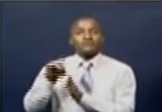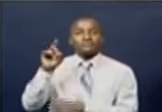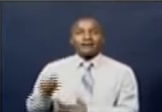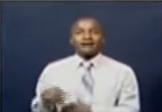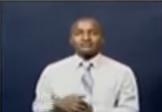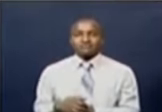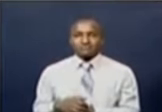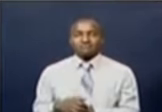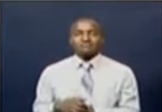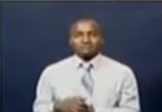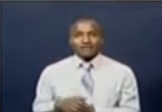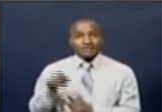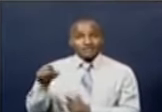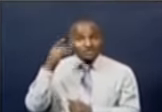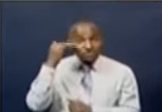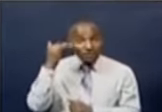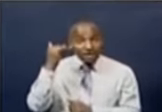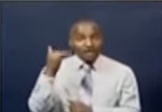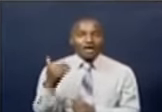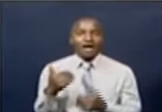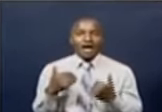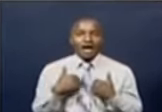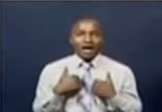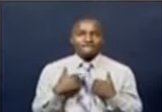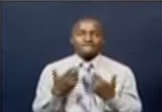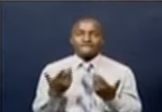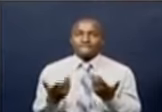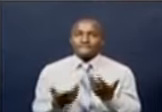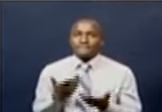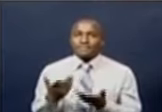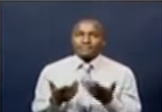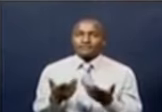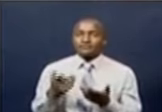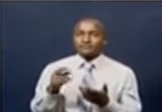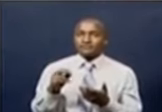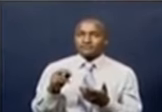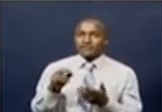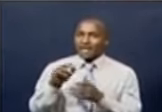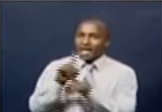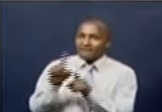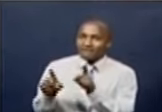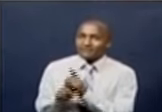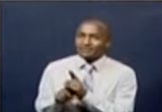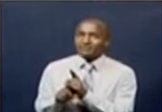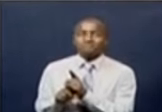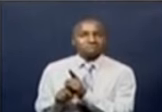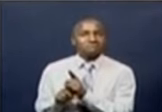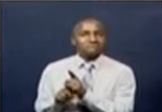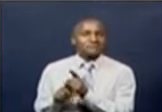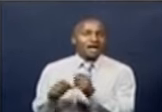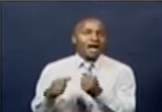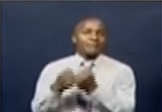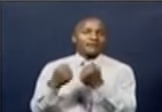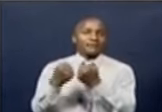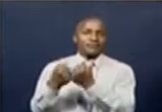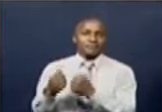the federations. And yeah, that is why we have Mishap in North. We have everything run down. There's a problem everywhere.